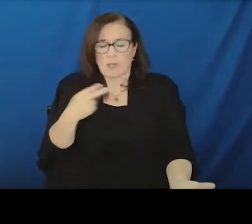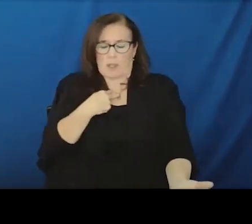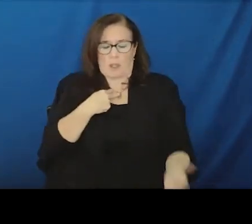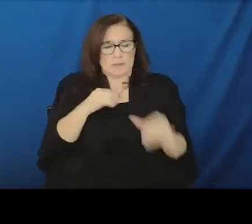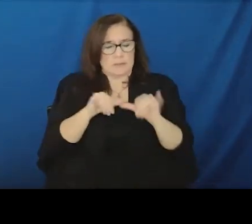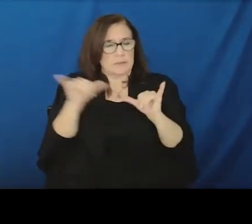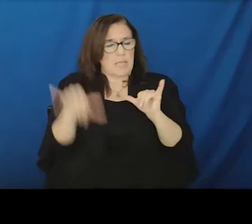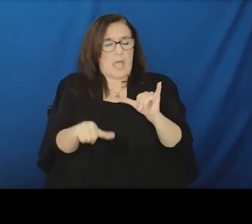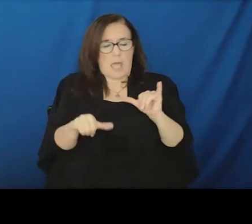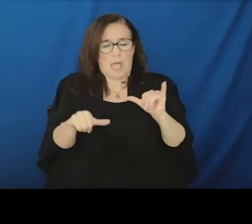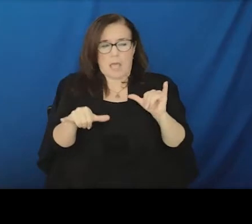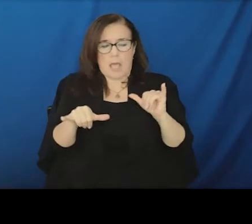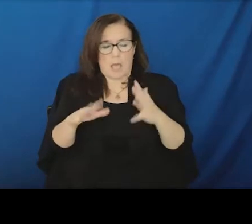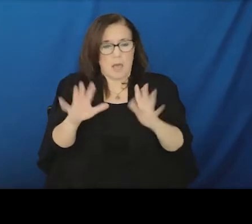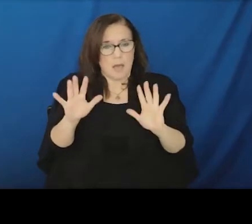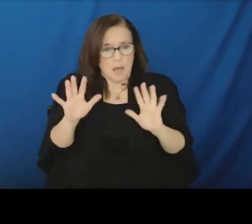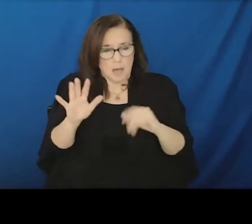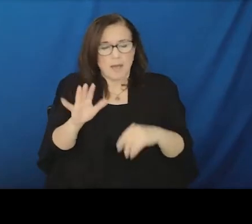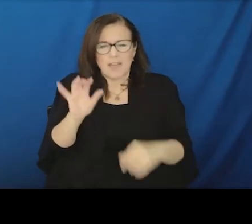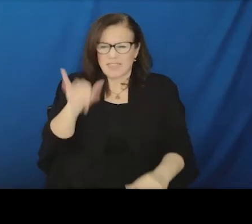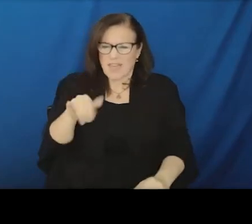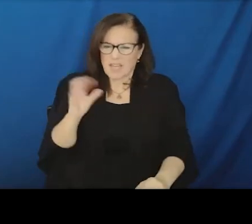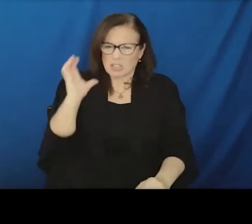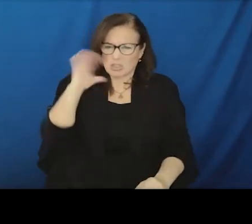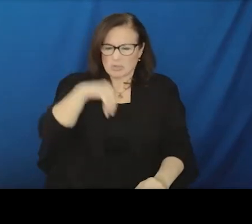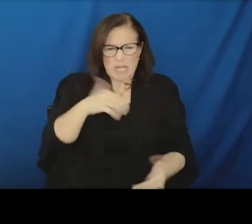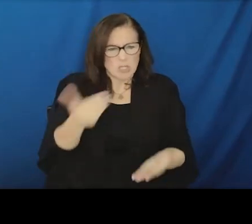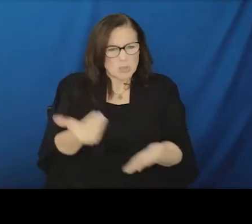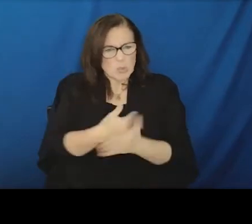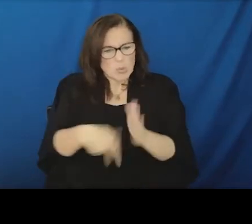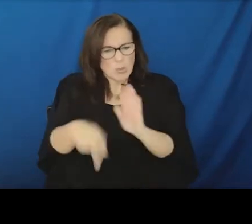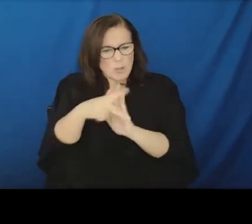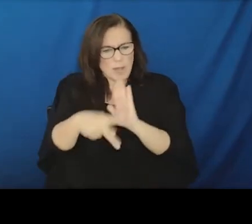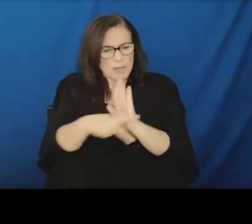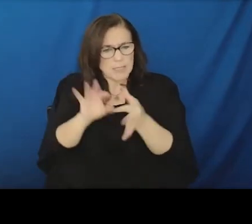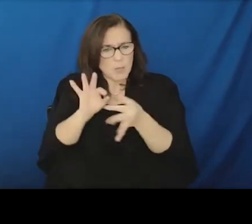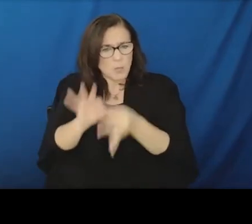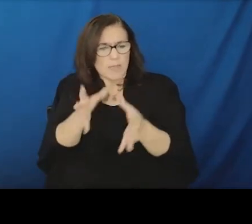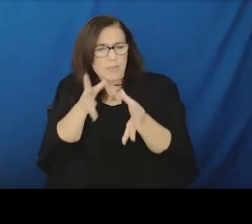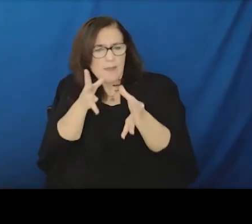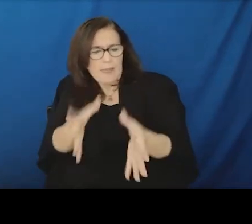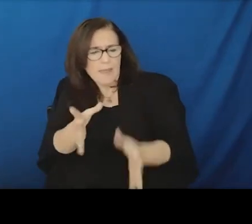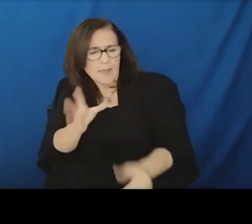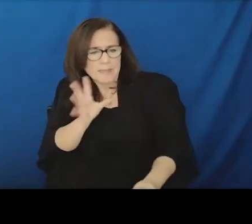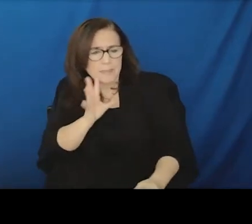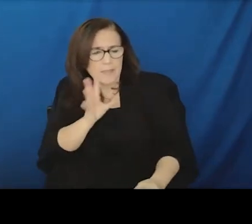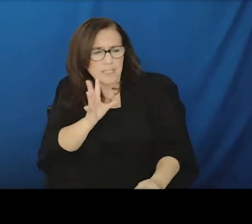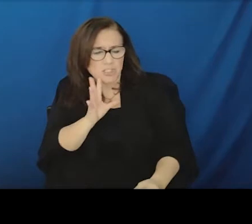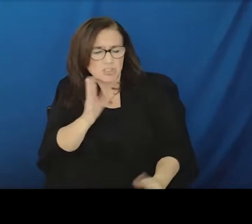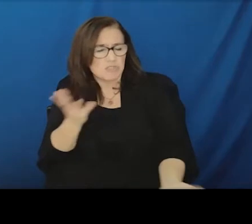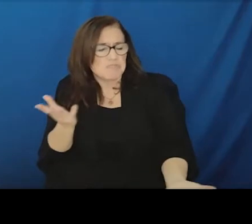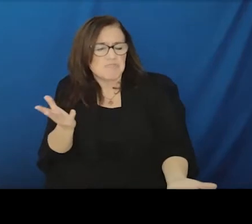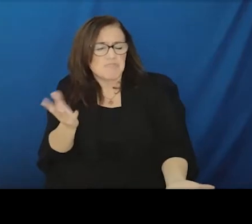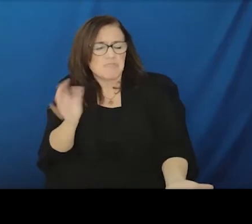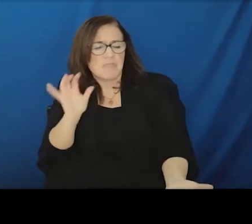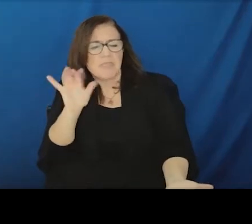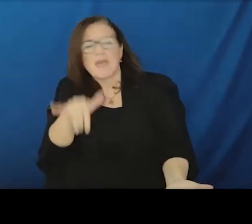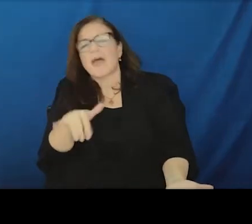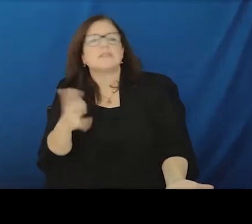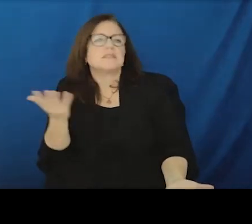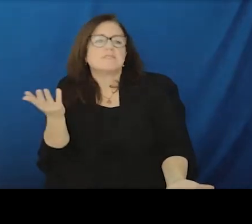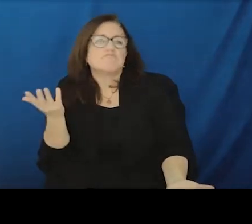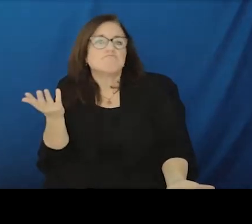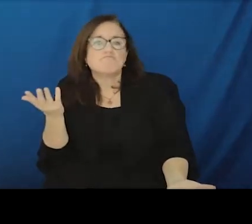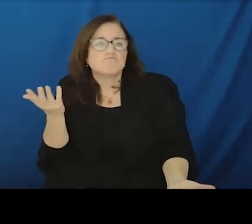this strange and new policy about hate speech is nothing more or less than really